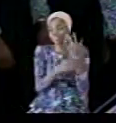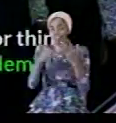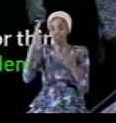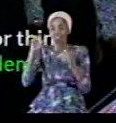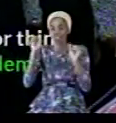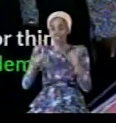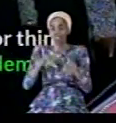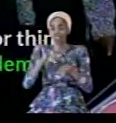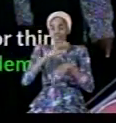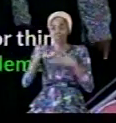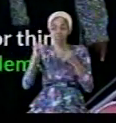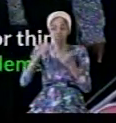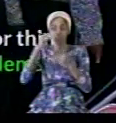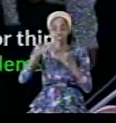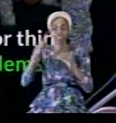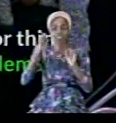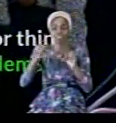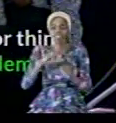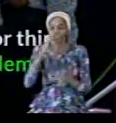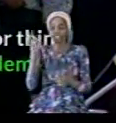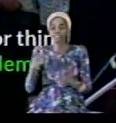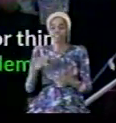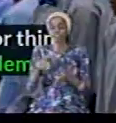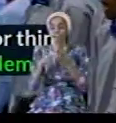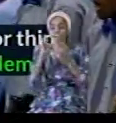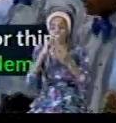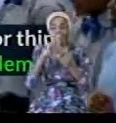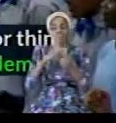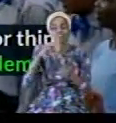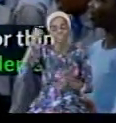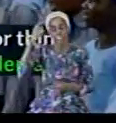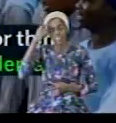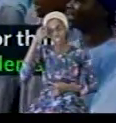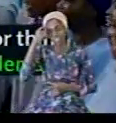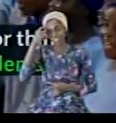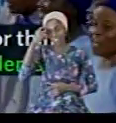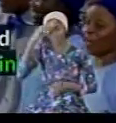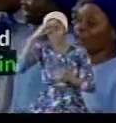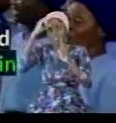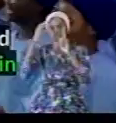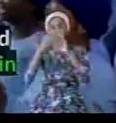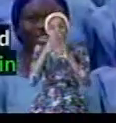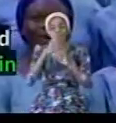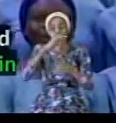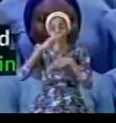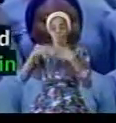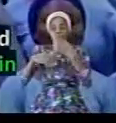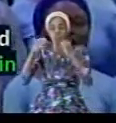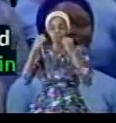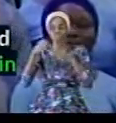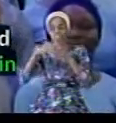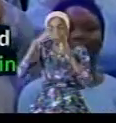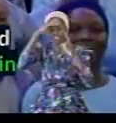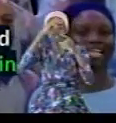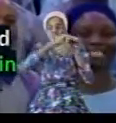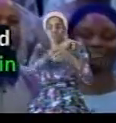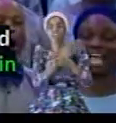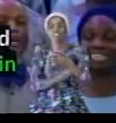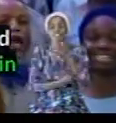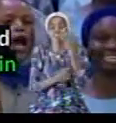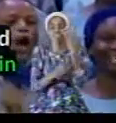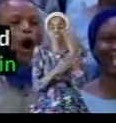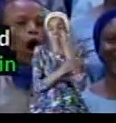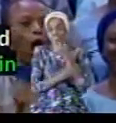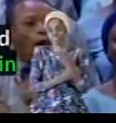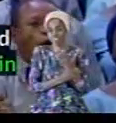hands. God can do more than you could ever ask or see. I know. He holds the power in his mighty